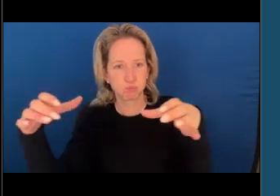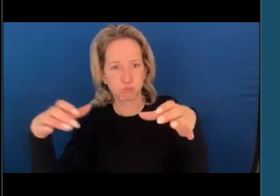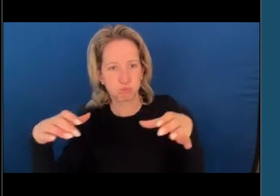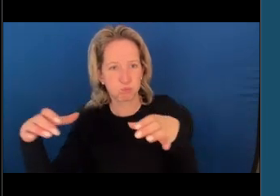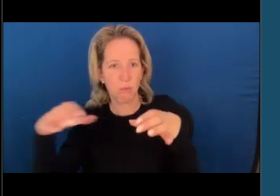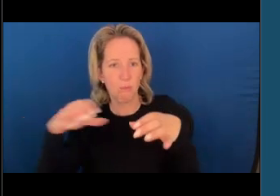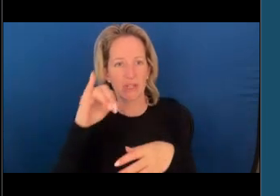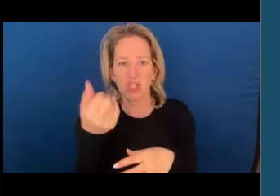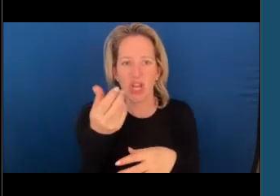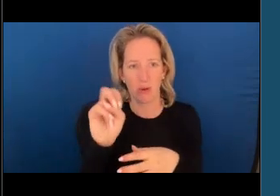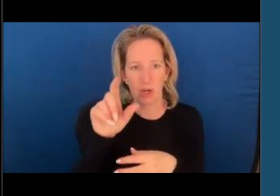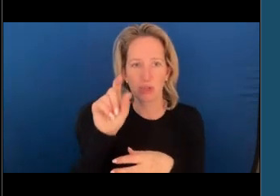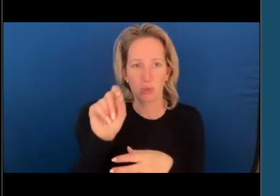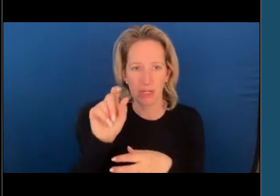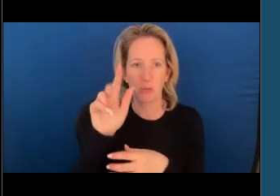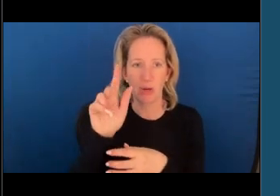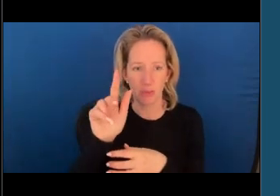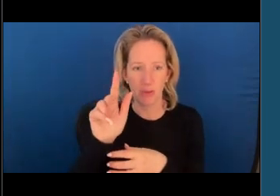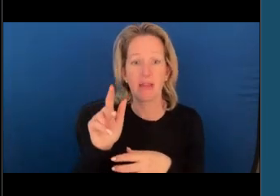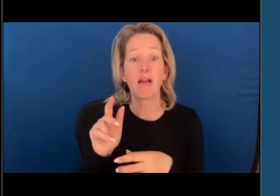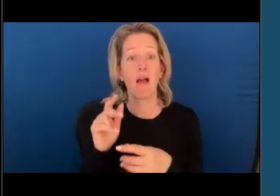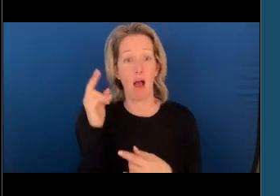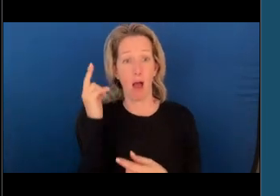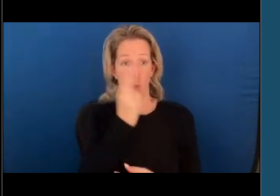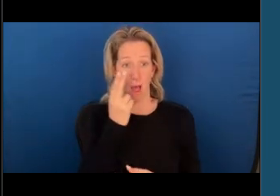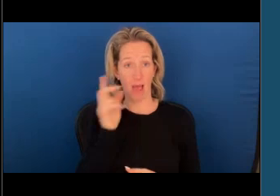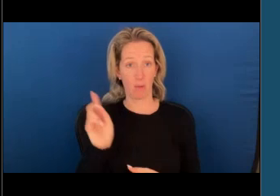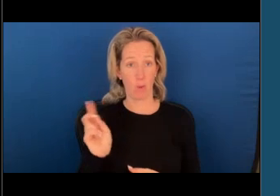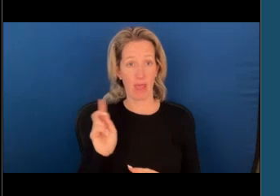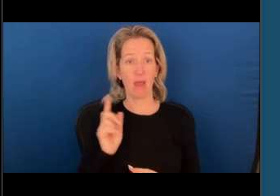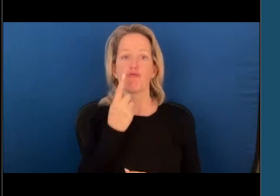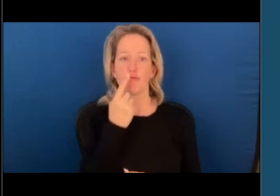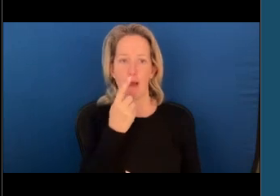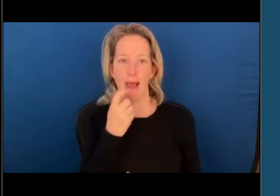The Hawaiian Islands are circled in red. And then on the right is